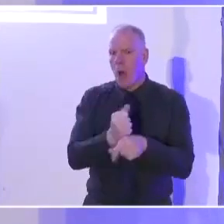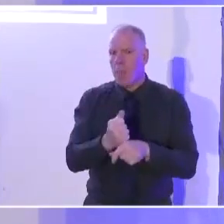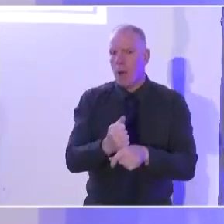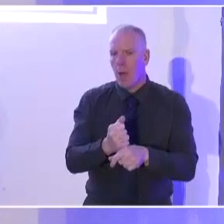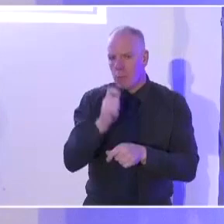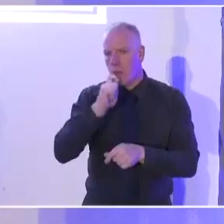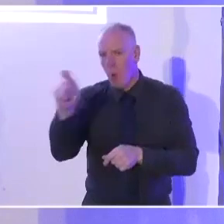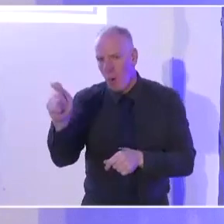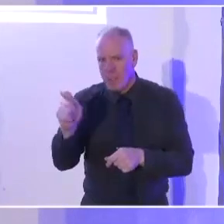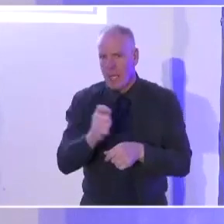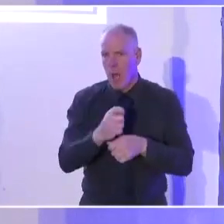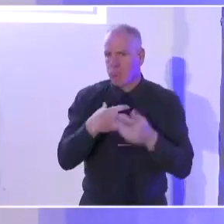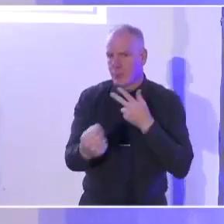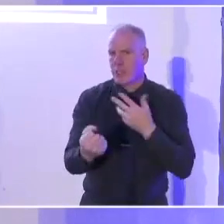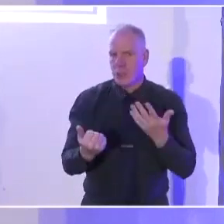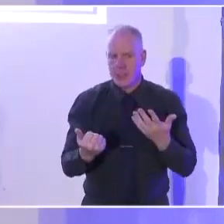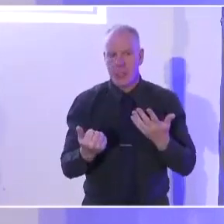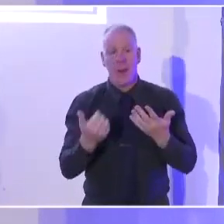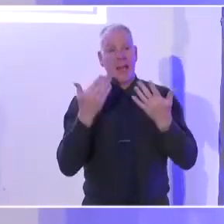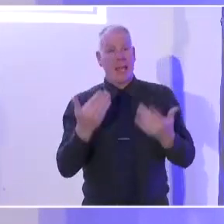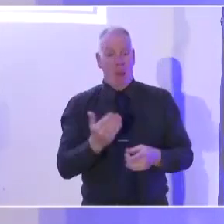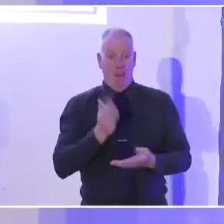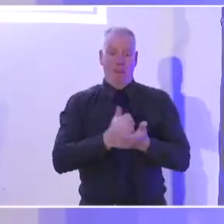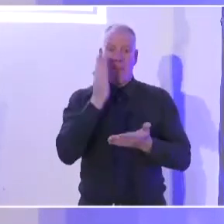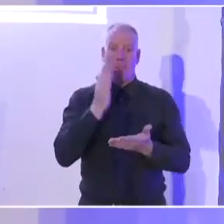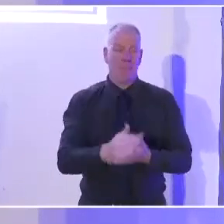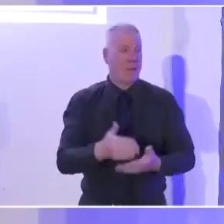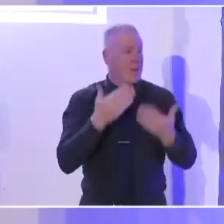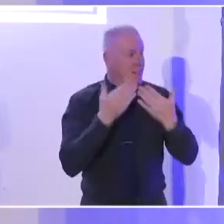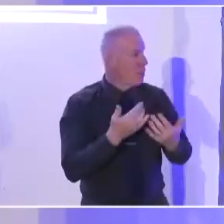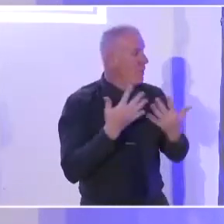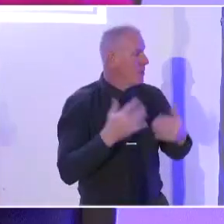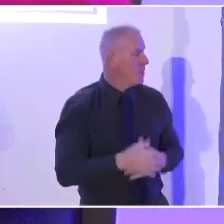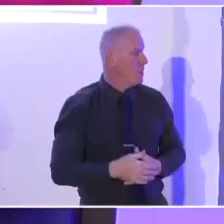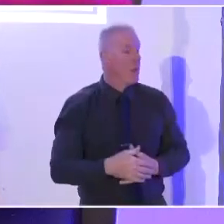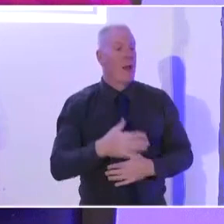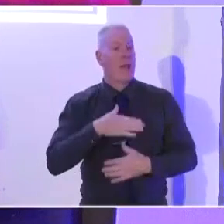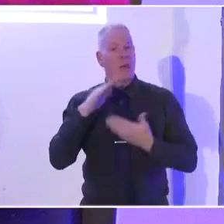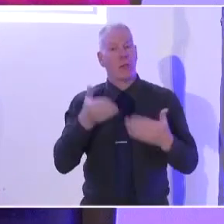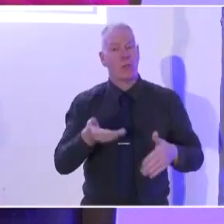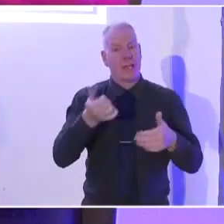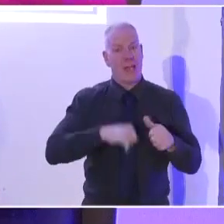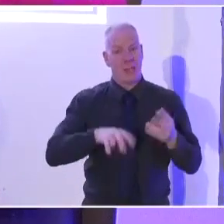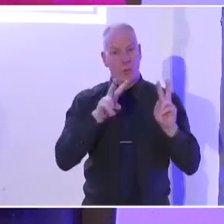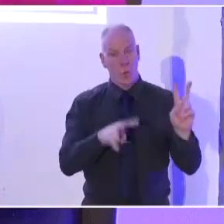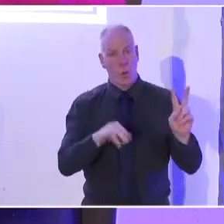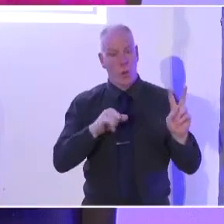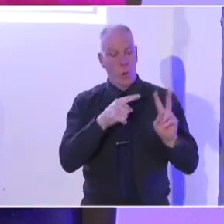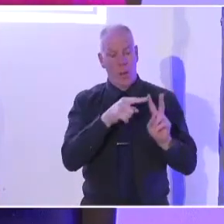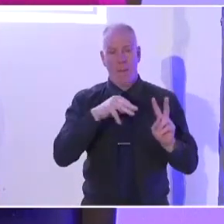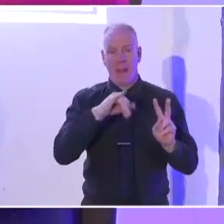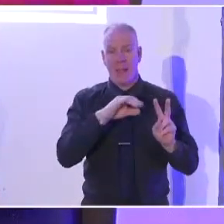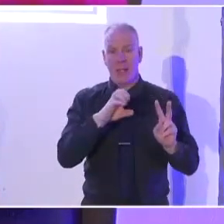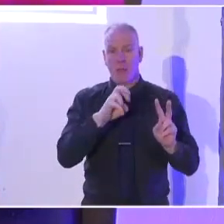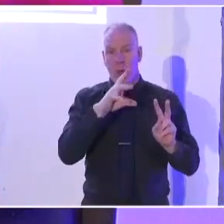and incident reports. So I think we're down to the wire. Great, thanks very much. So I'd like to introduce our next panel now. So it's Melanie